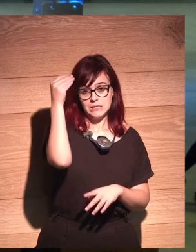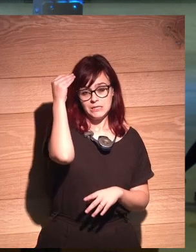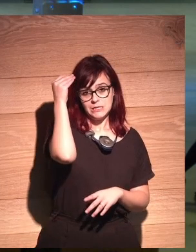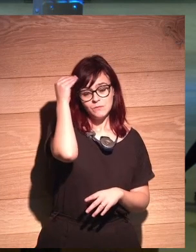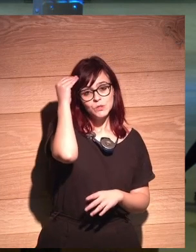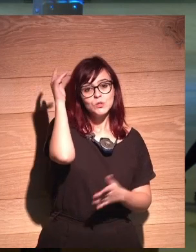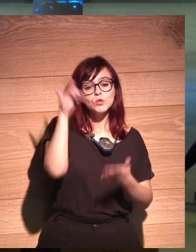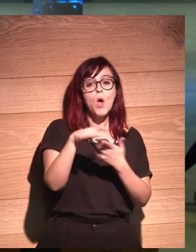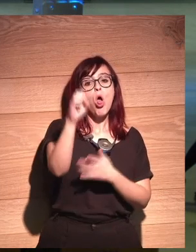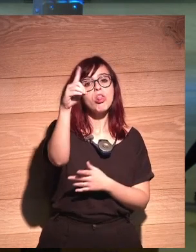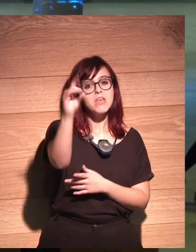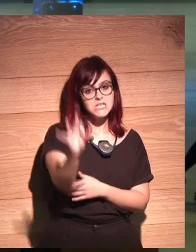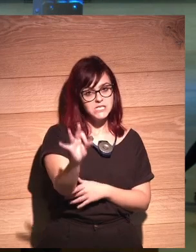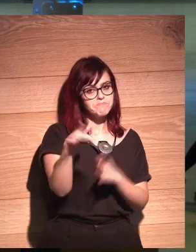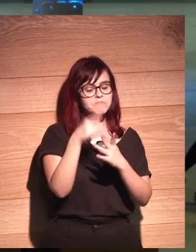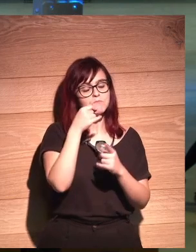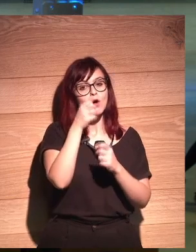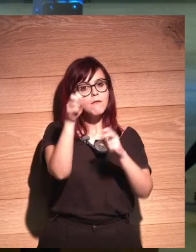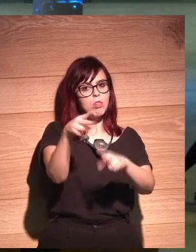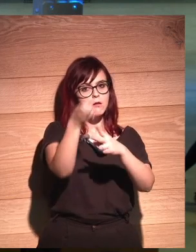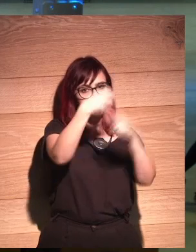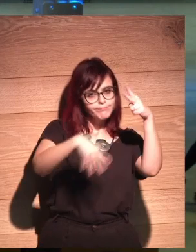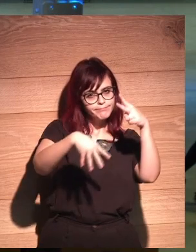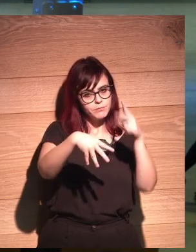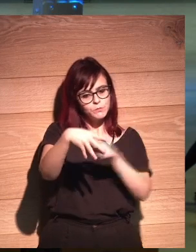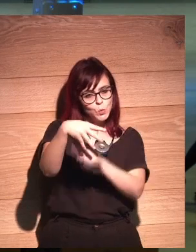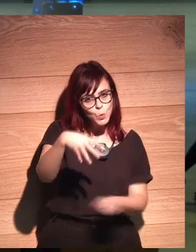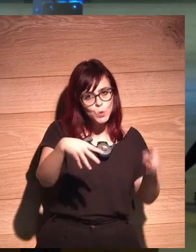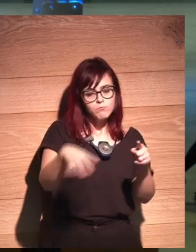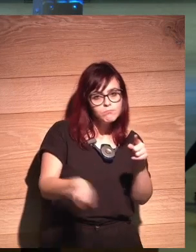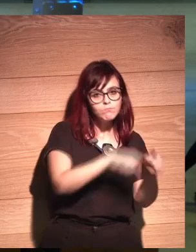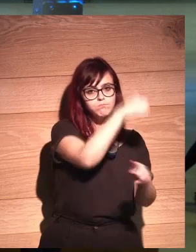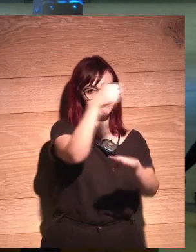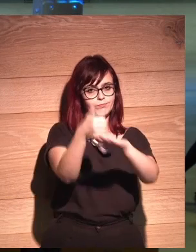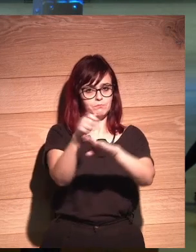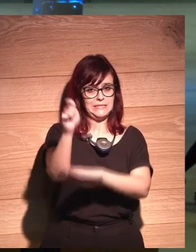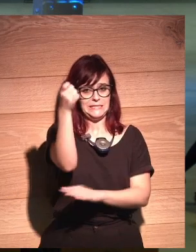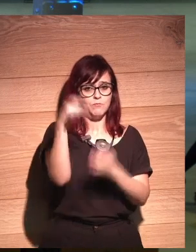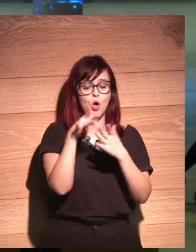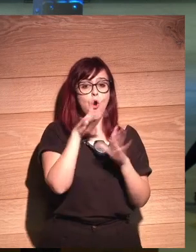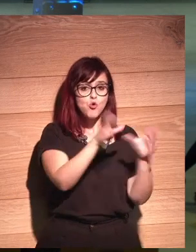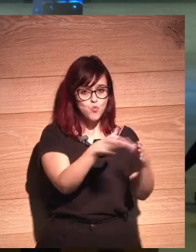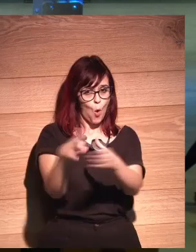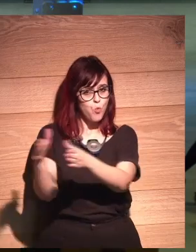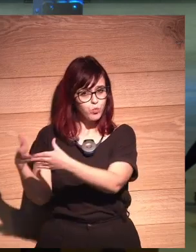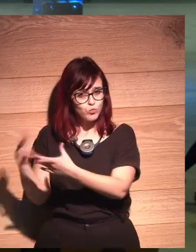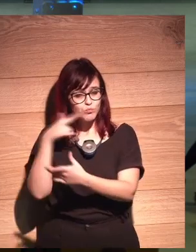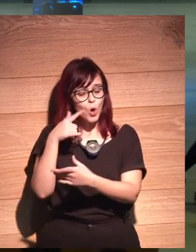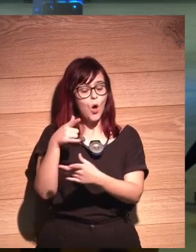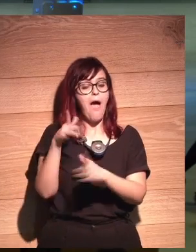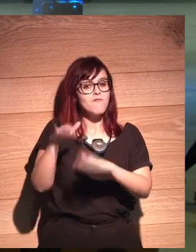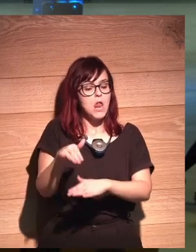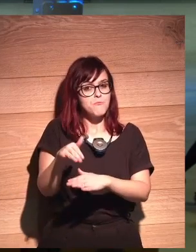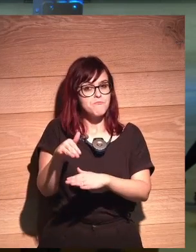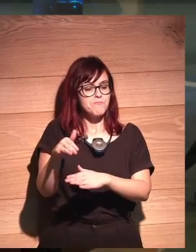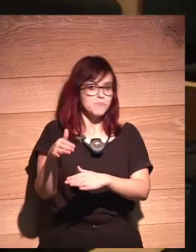Well, I totally agree on the fact that SDGs have to be bottom up, maybe through a project of group formation that